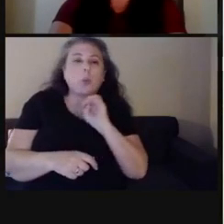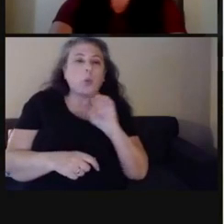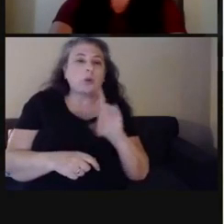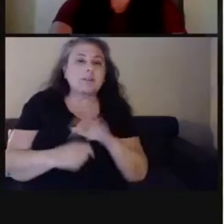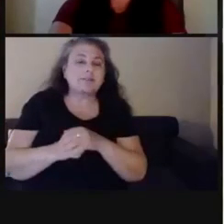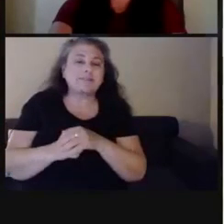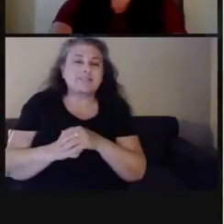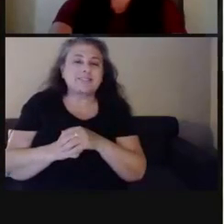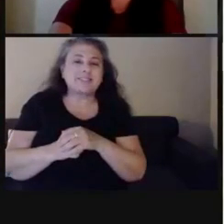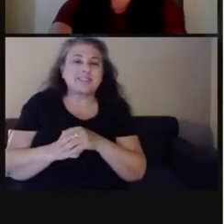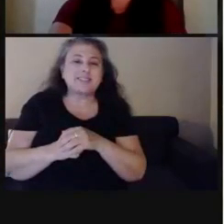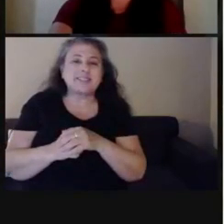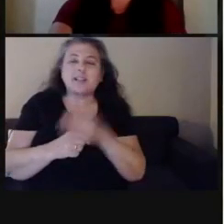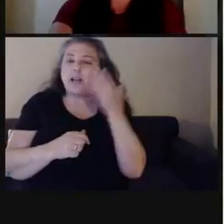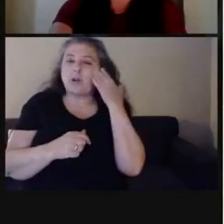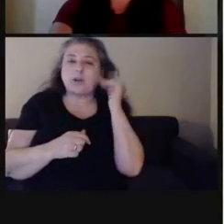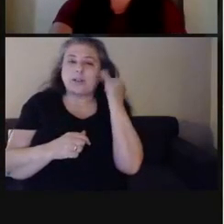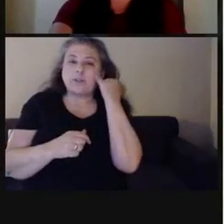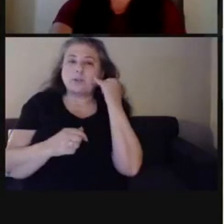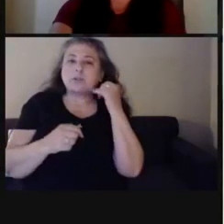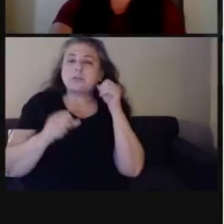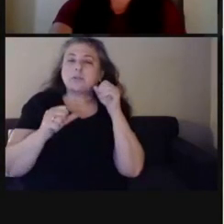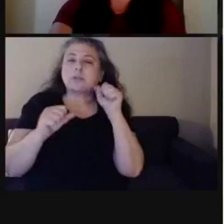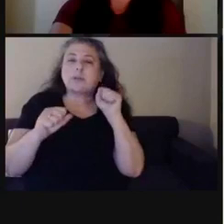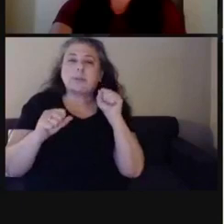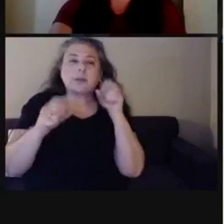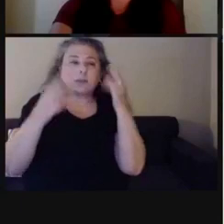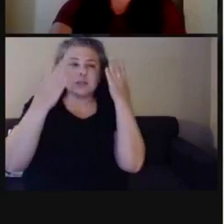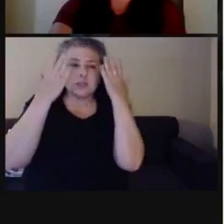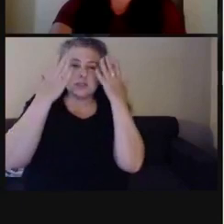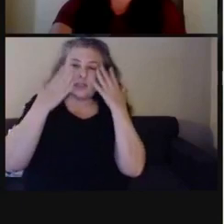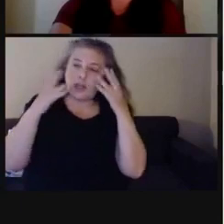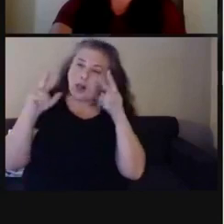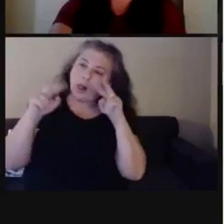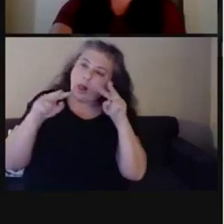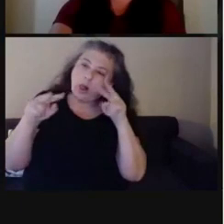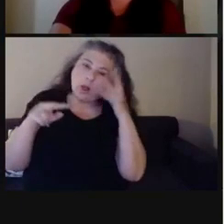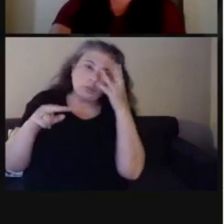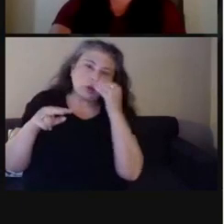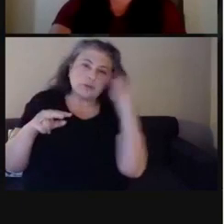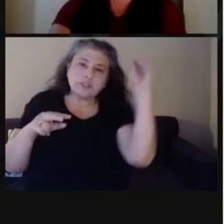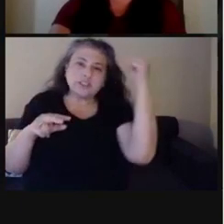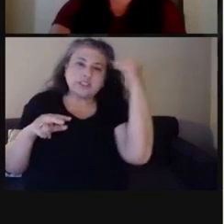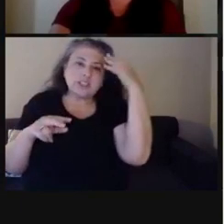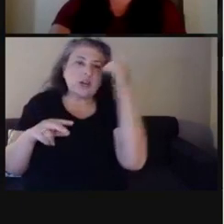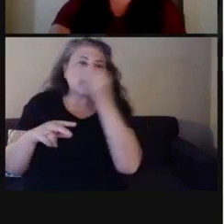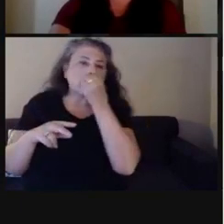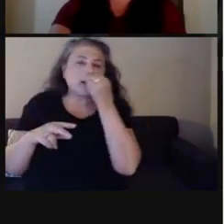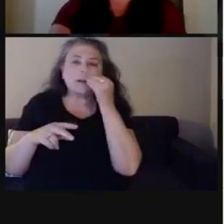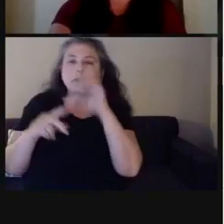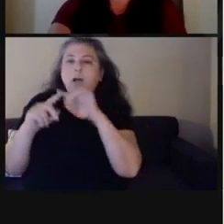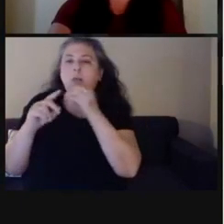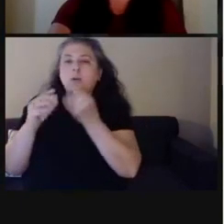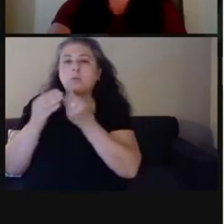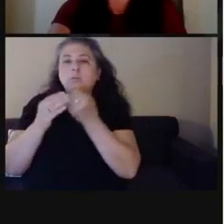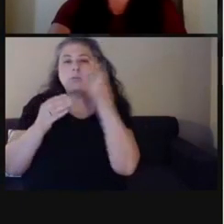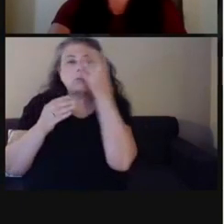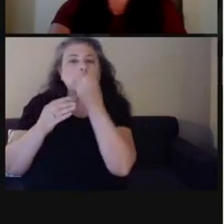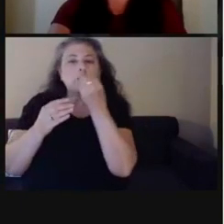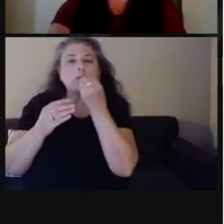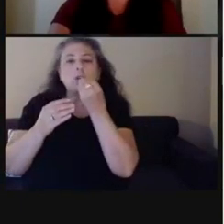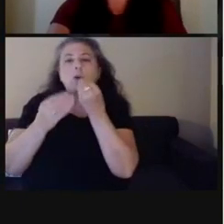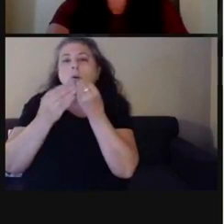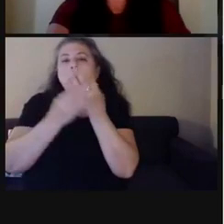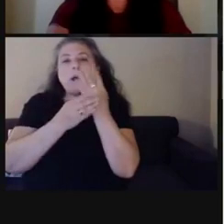I don't know anyone who can be sad and looking at one of these beautiful sunflowers or some of these other beautiful plants that are